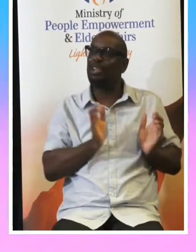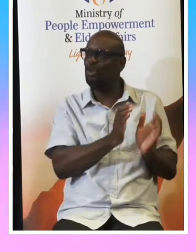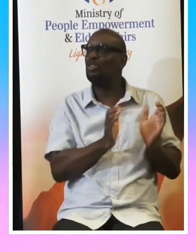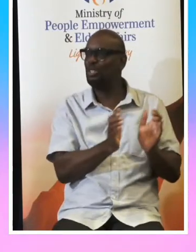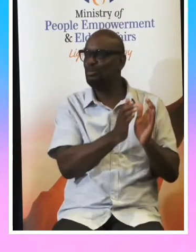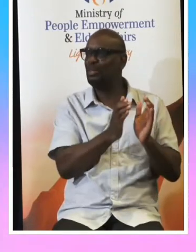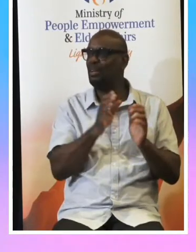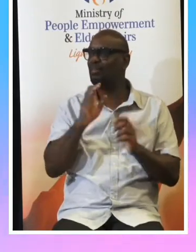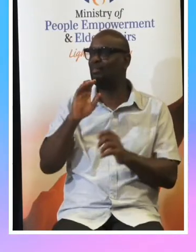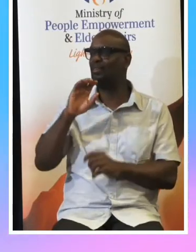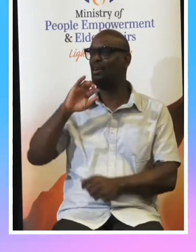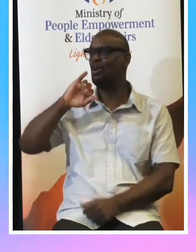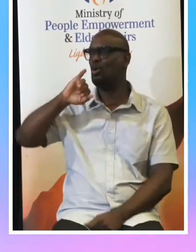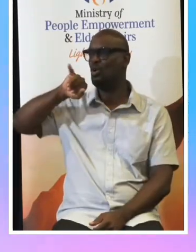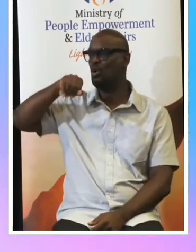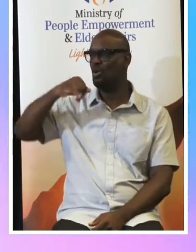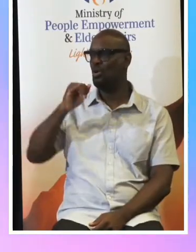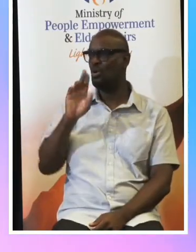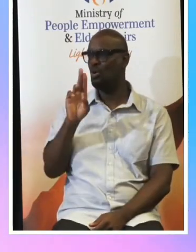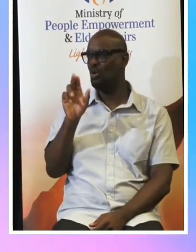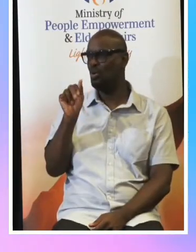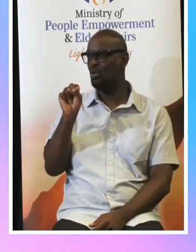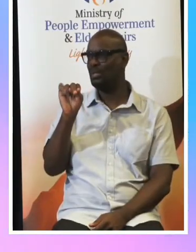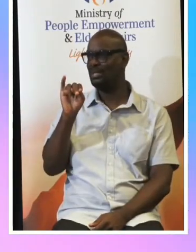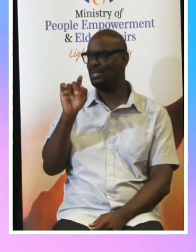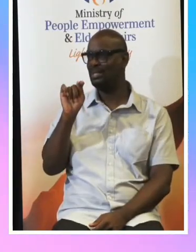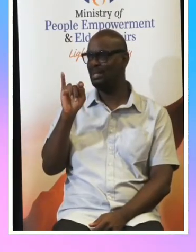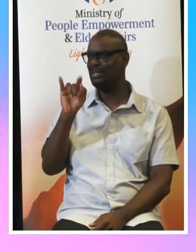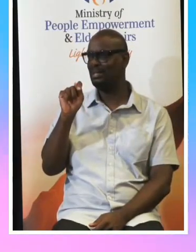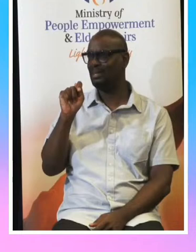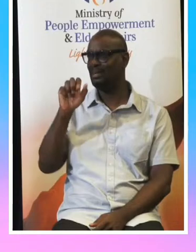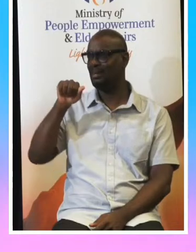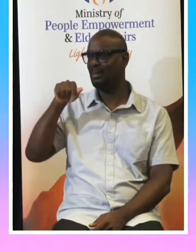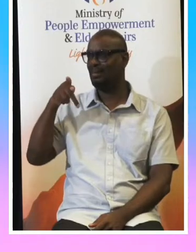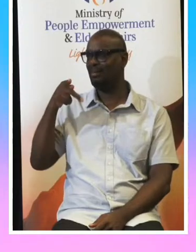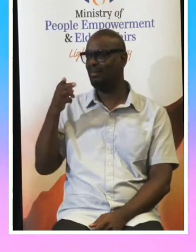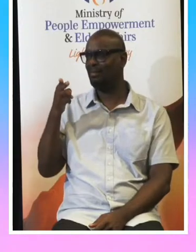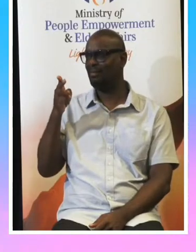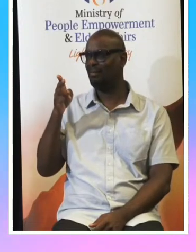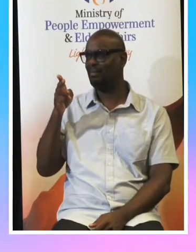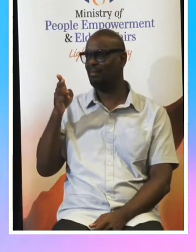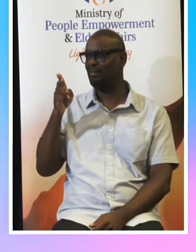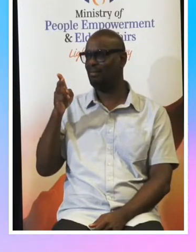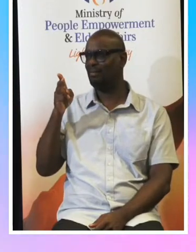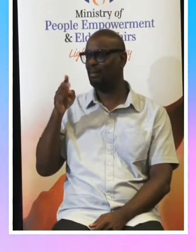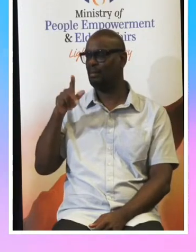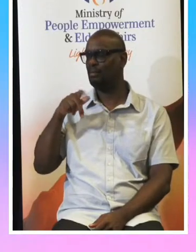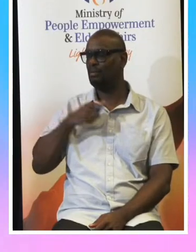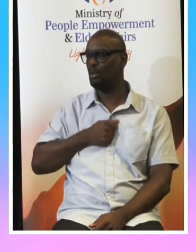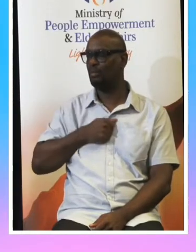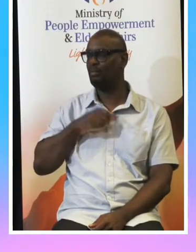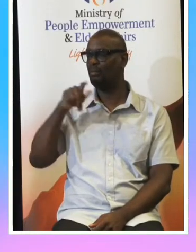was a champion for persons with disabilities and whose tireless advocacy